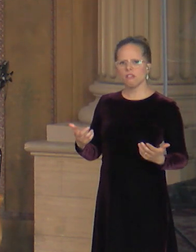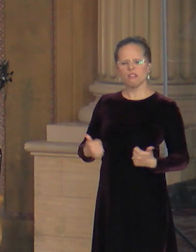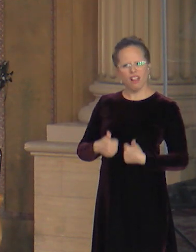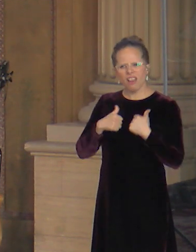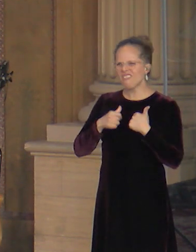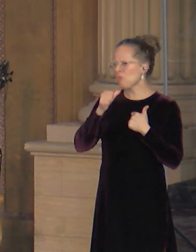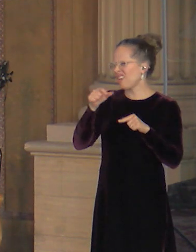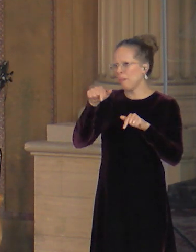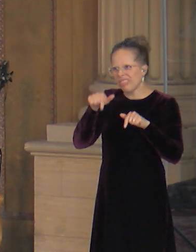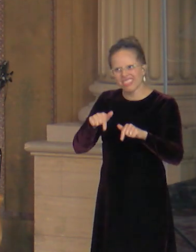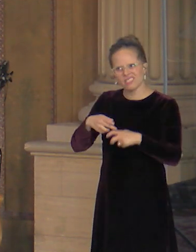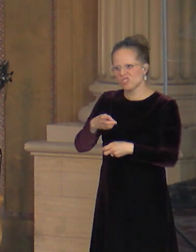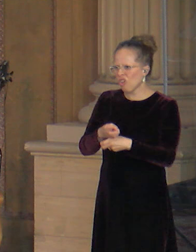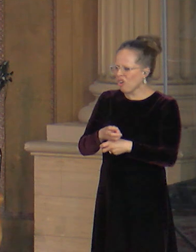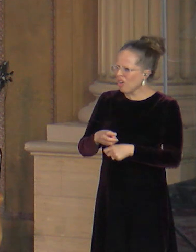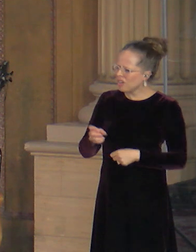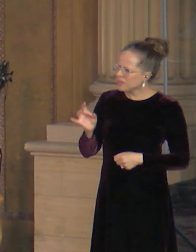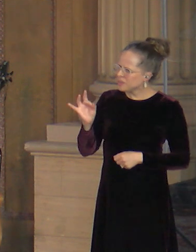be so hard